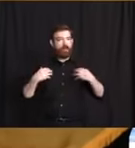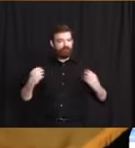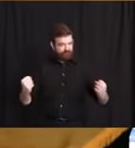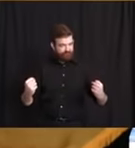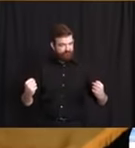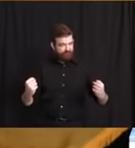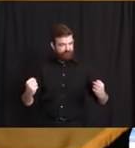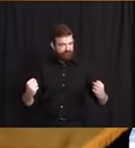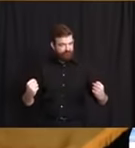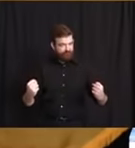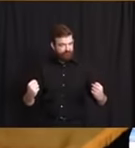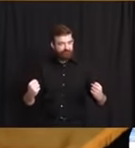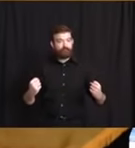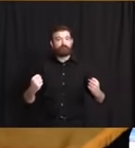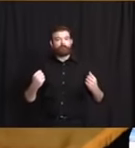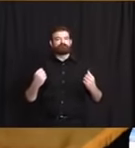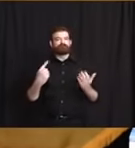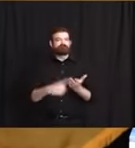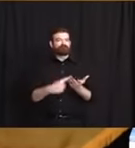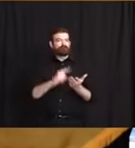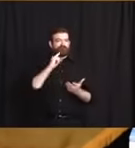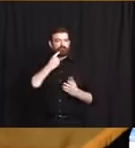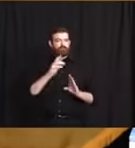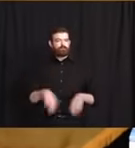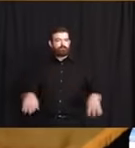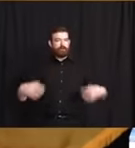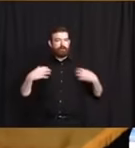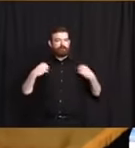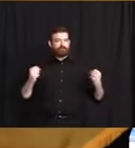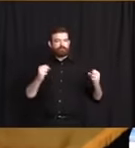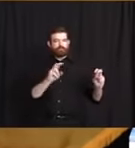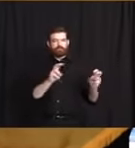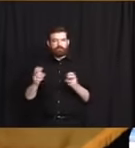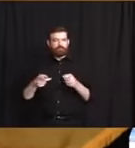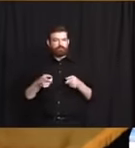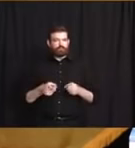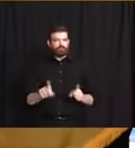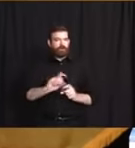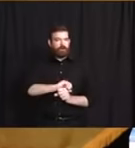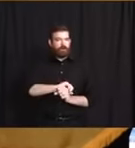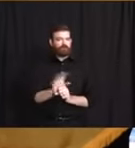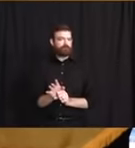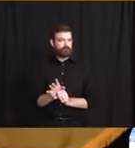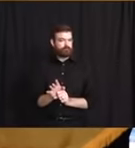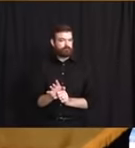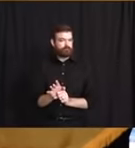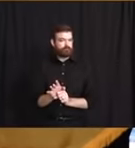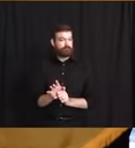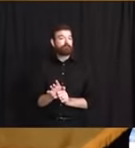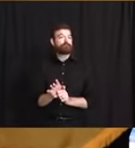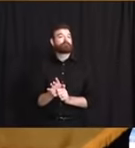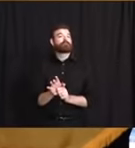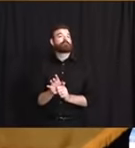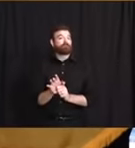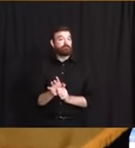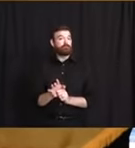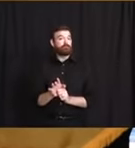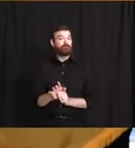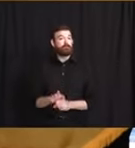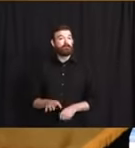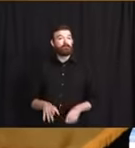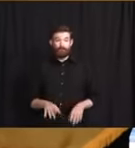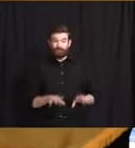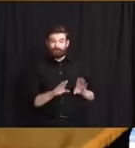that has also been impacted during the ongoing COVID-19 pandemic. While staying at home has slowed the spread of